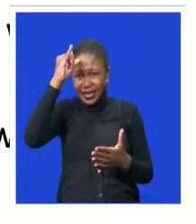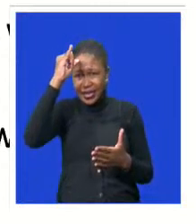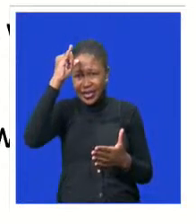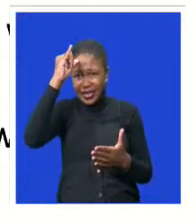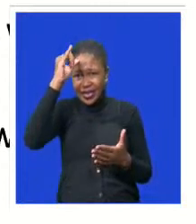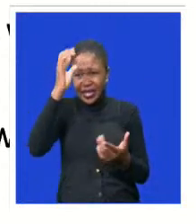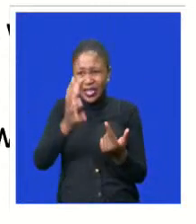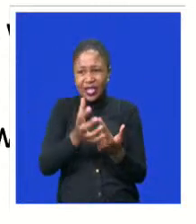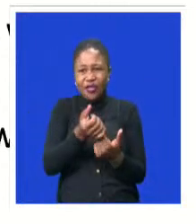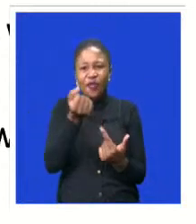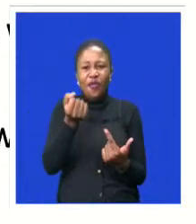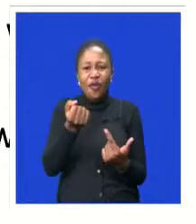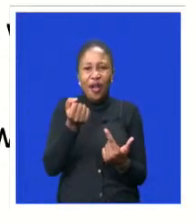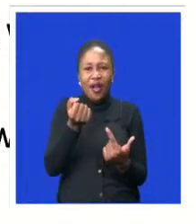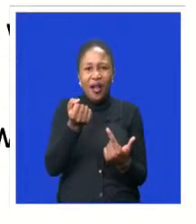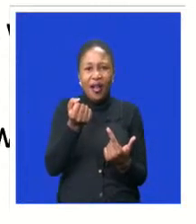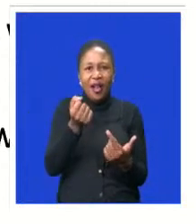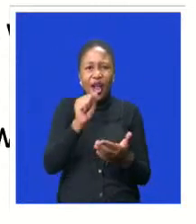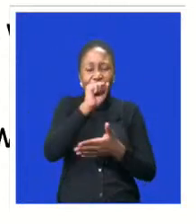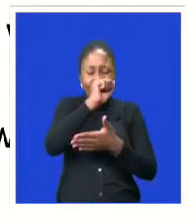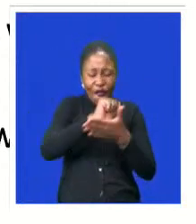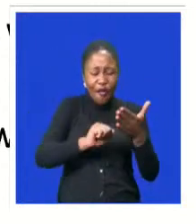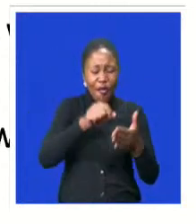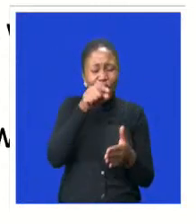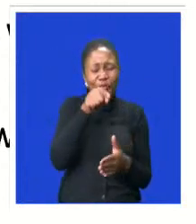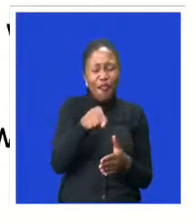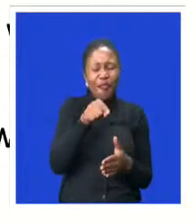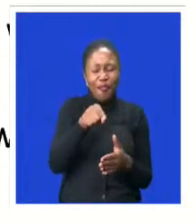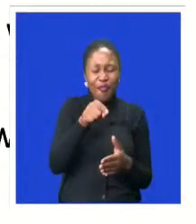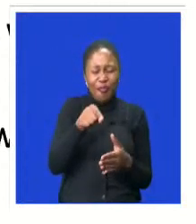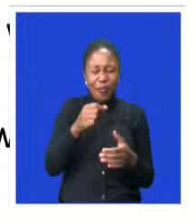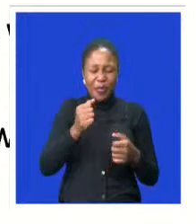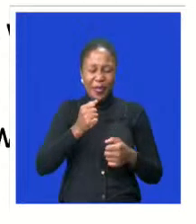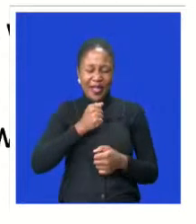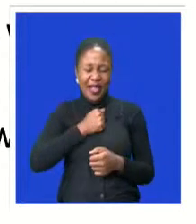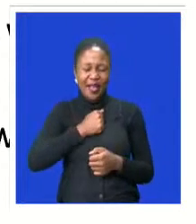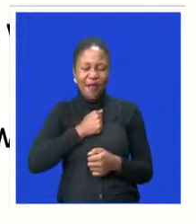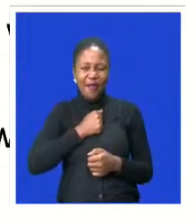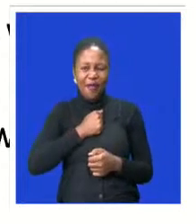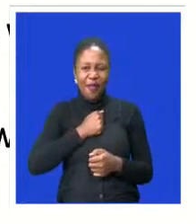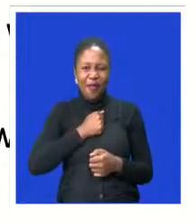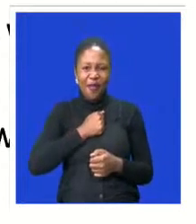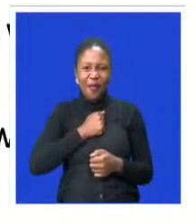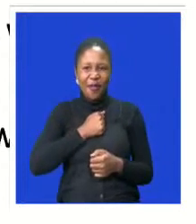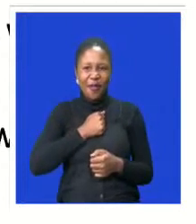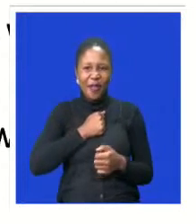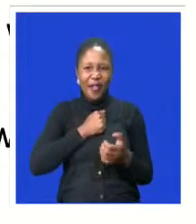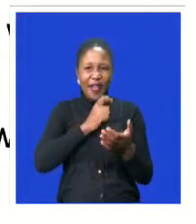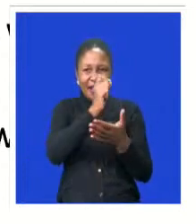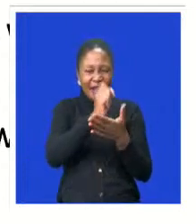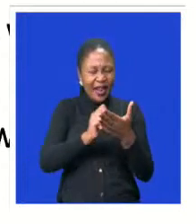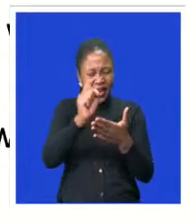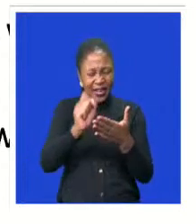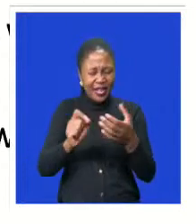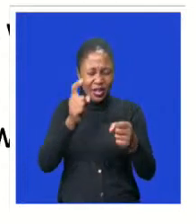language? By reading. Writing also connects easily